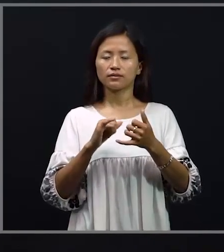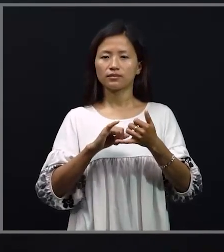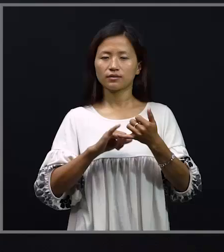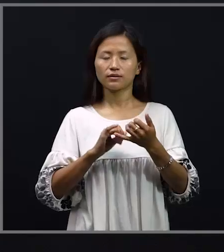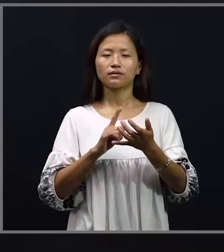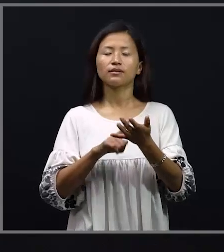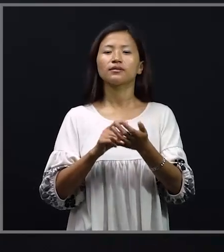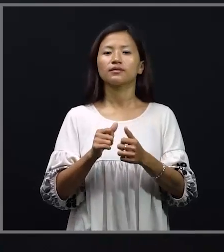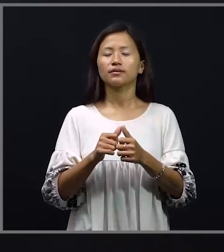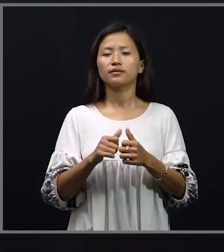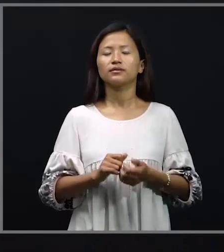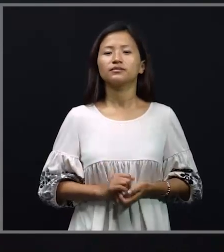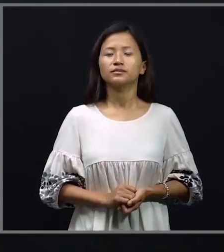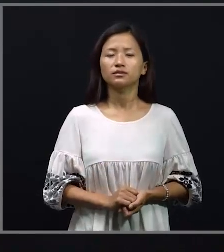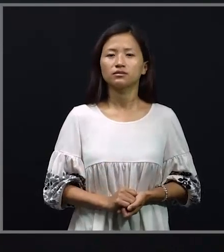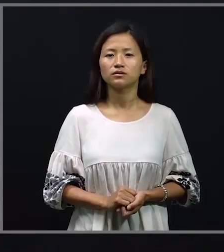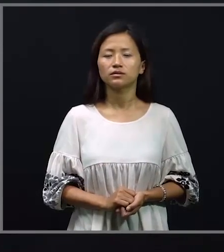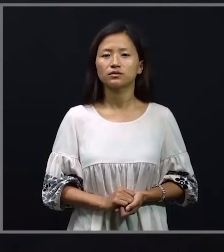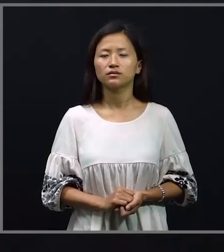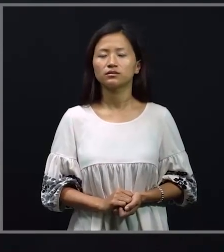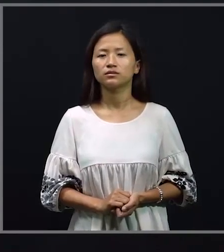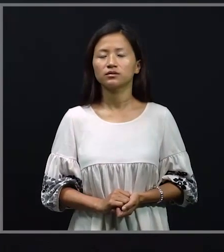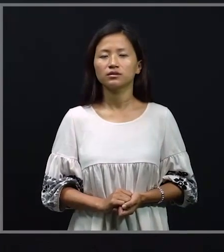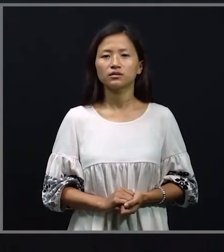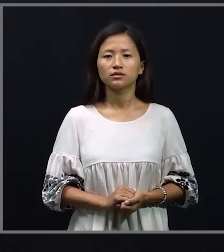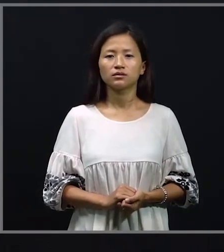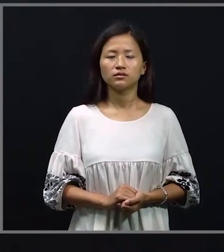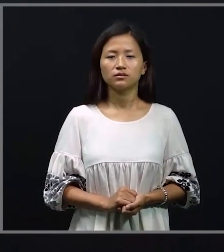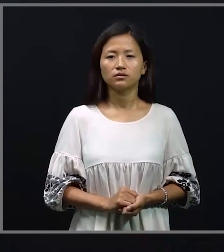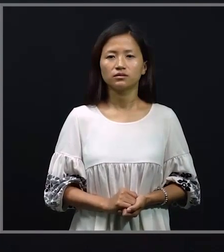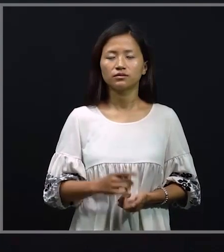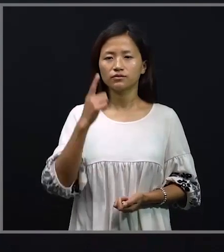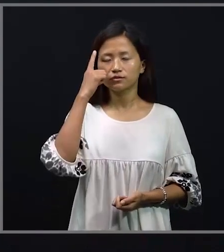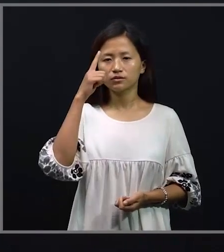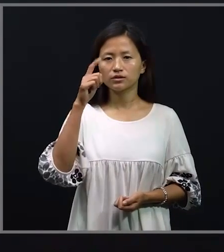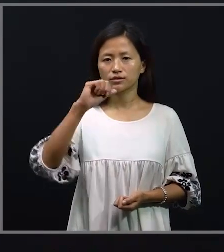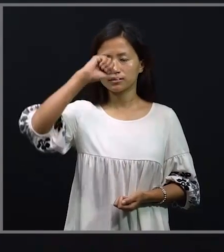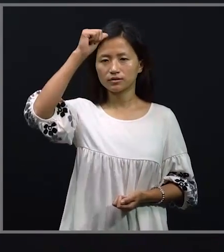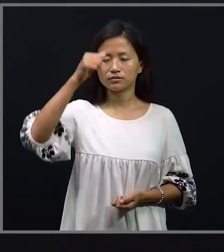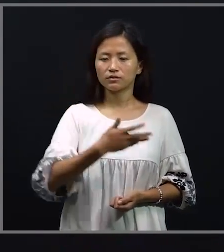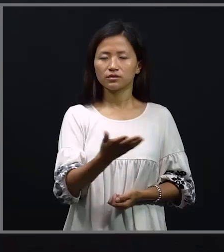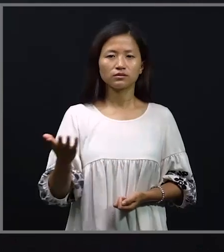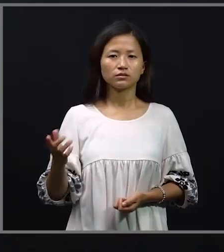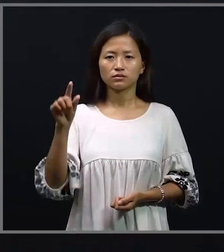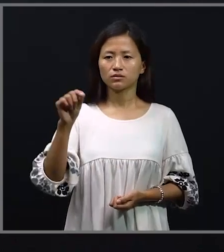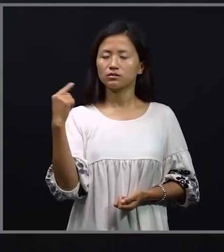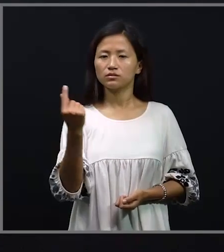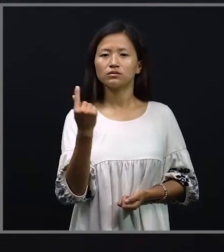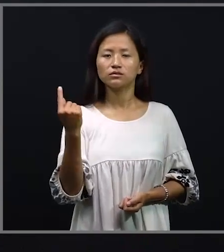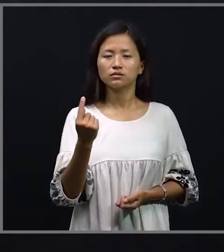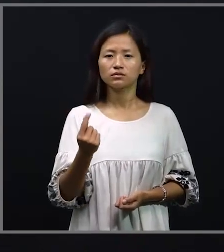He wrote an extensive work on political. Okay, for the Indians, they did not use the